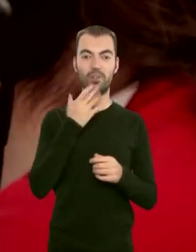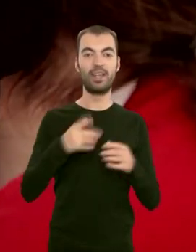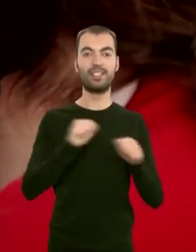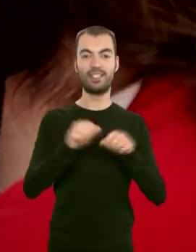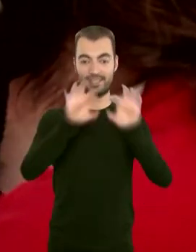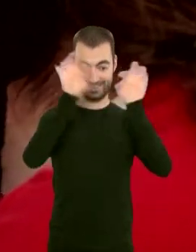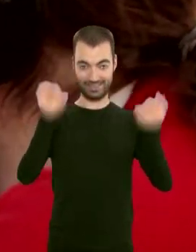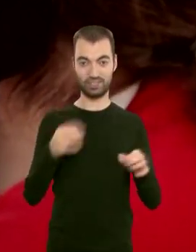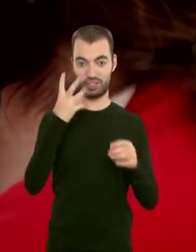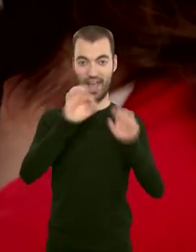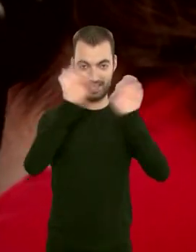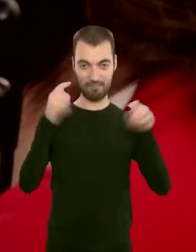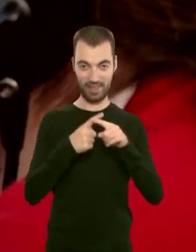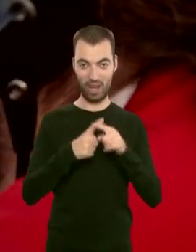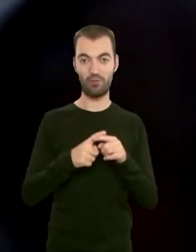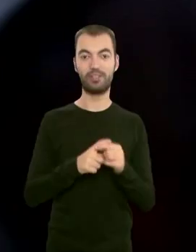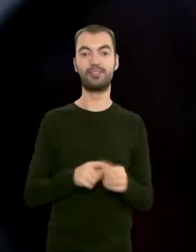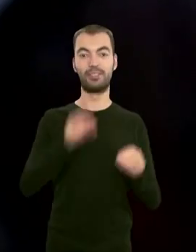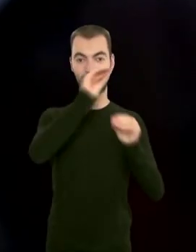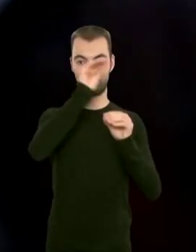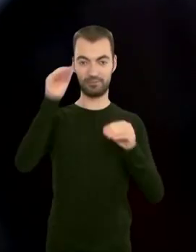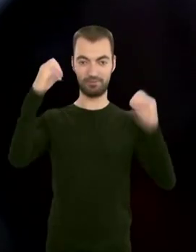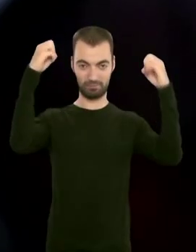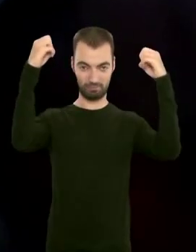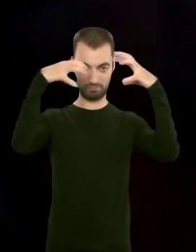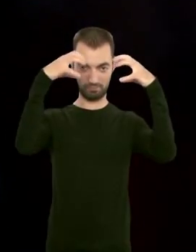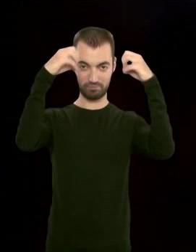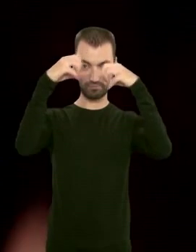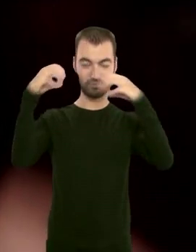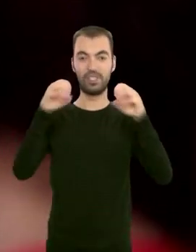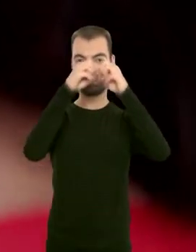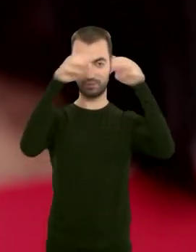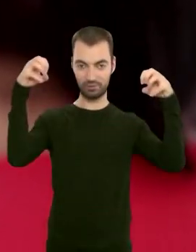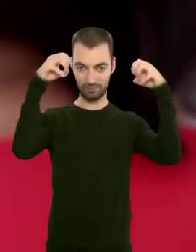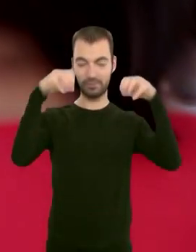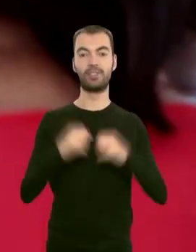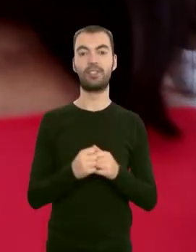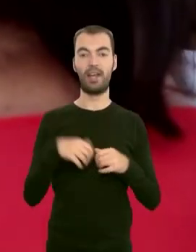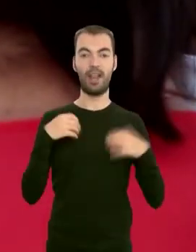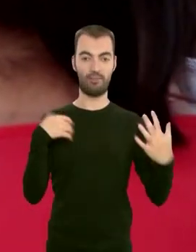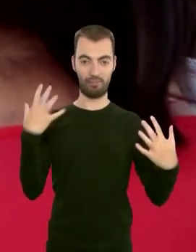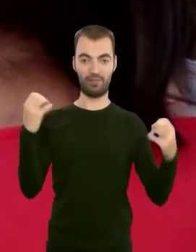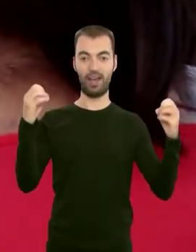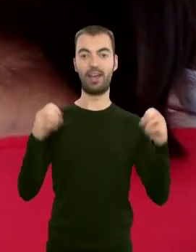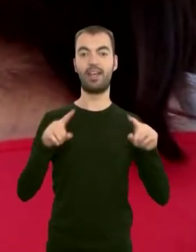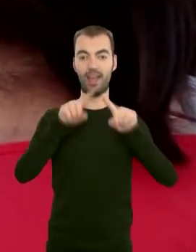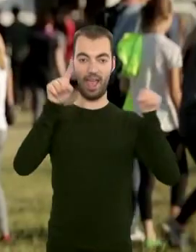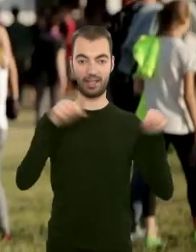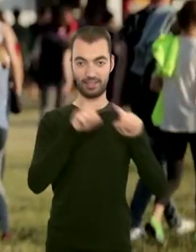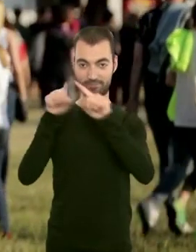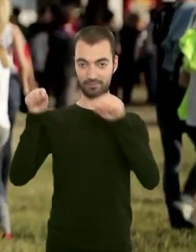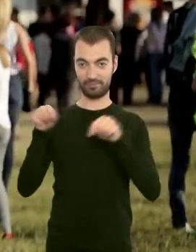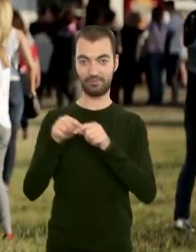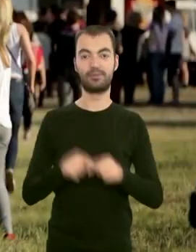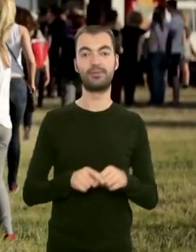four metal layers, on which are tied to the reflexes. The left and the left, and the the one